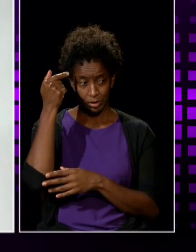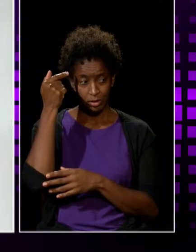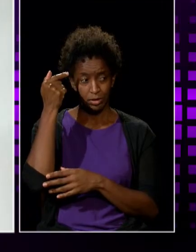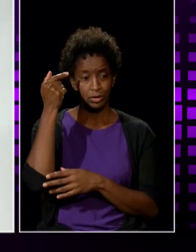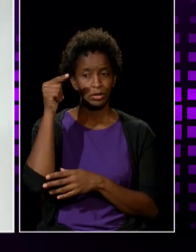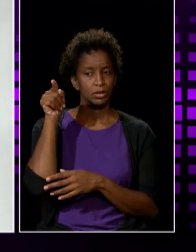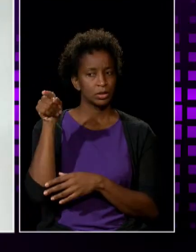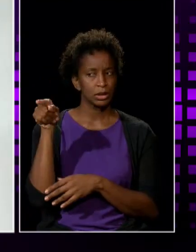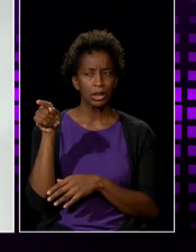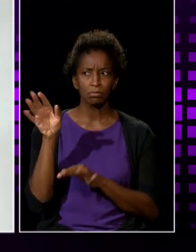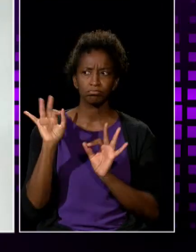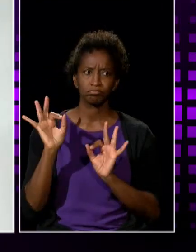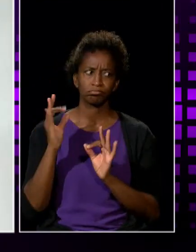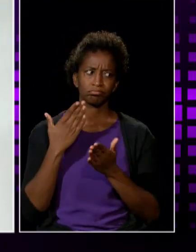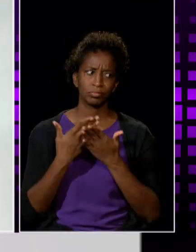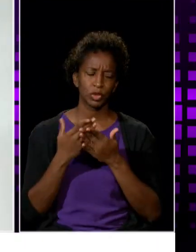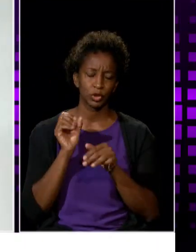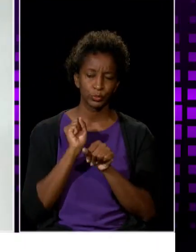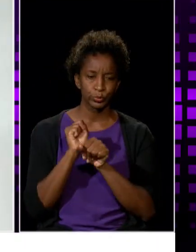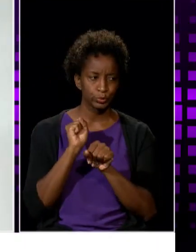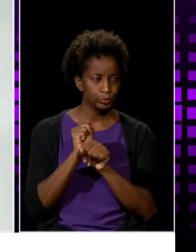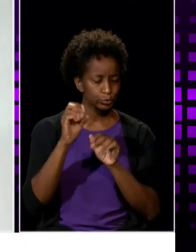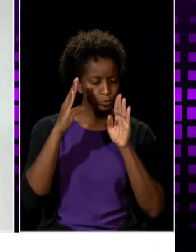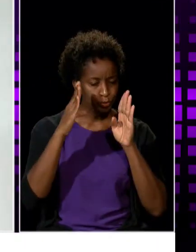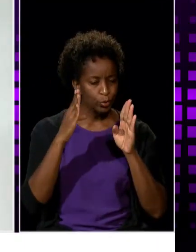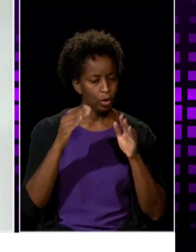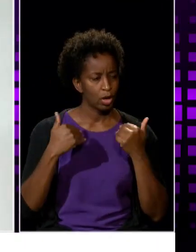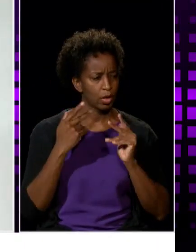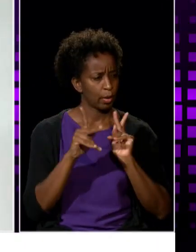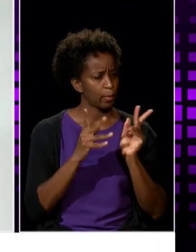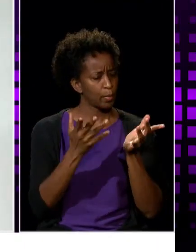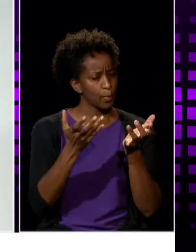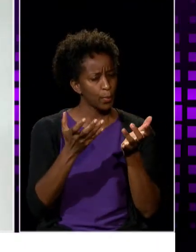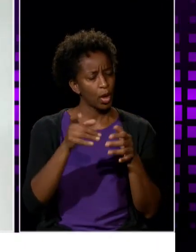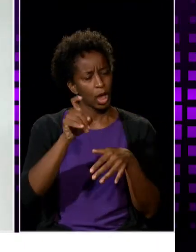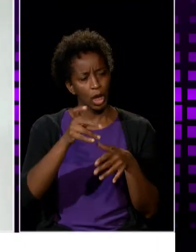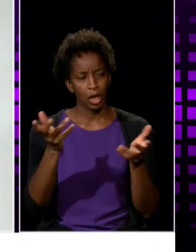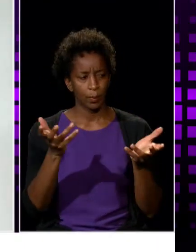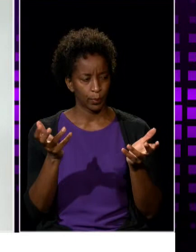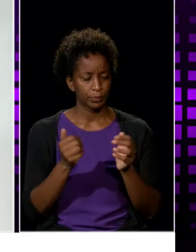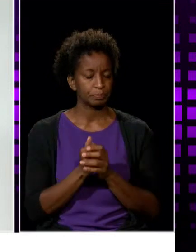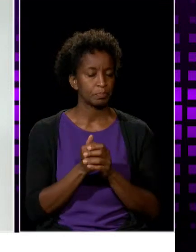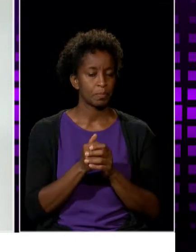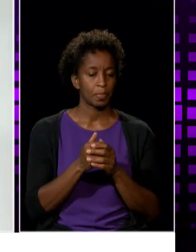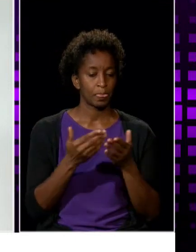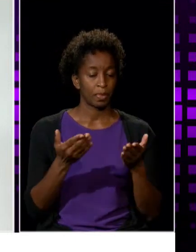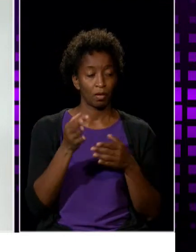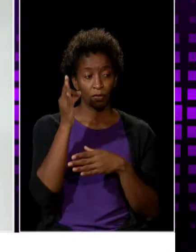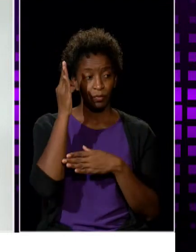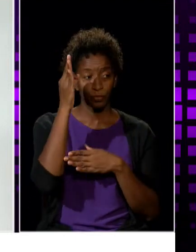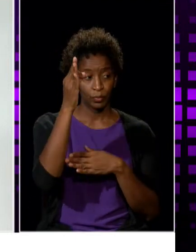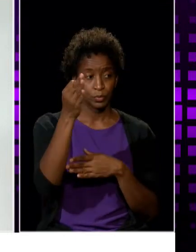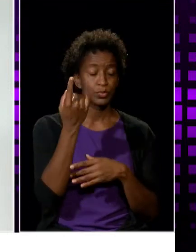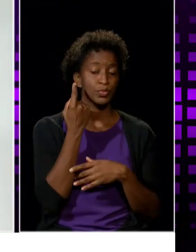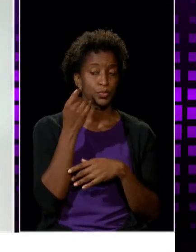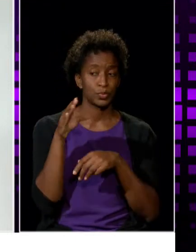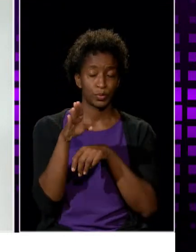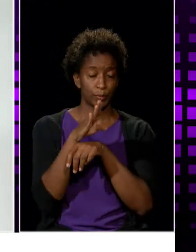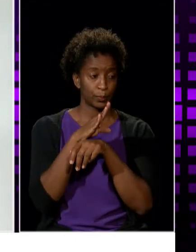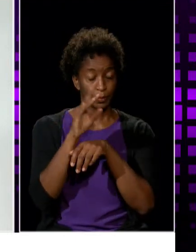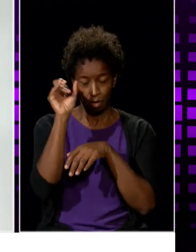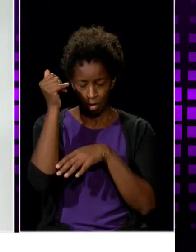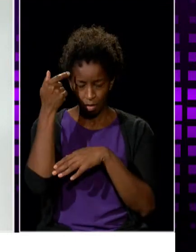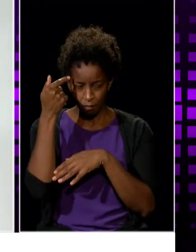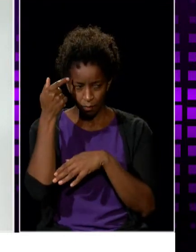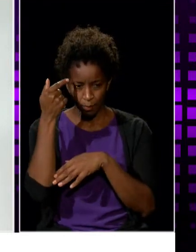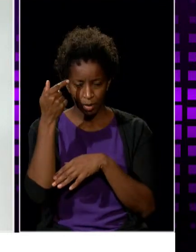good job in advancing the youth interest. We can look at the future of Barbados, where the government just put $3 million in the hands